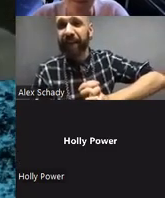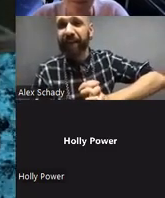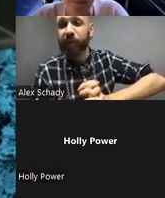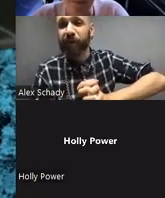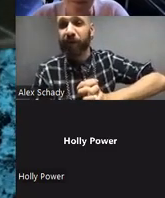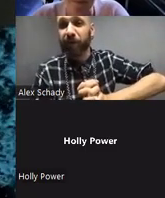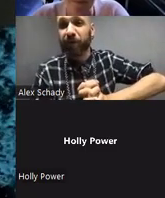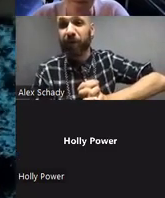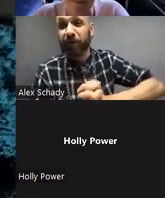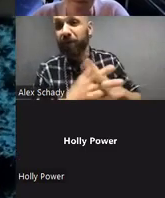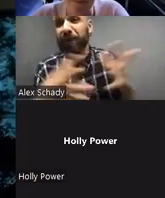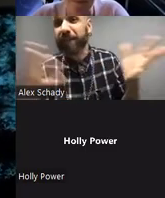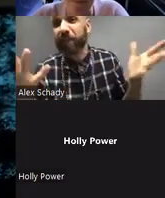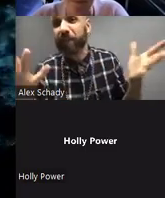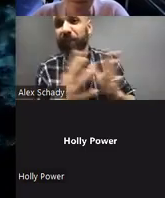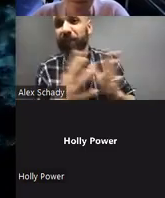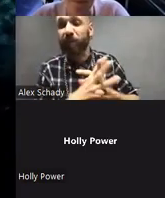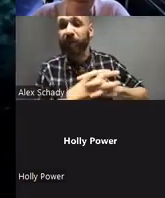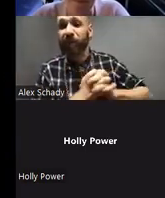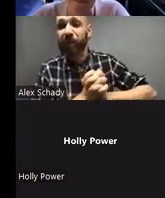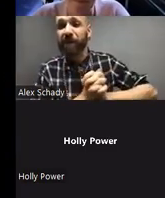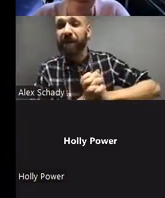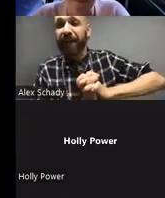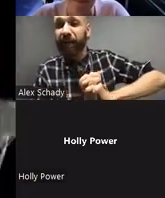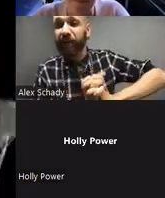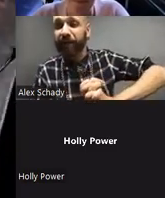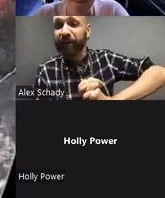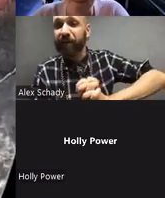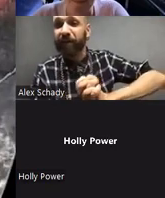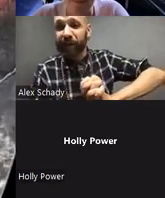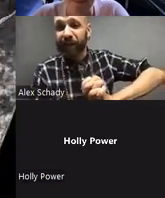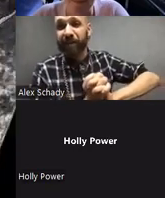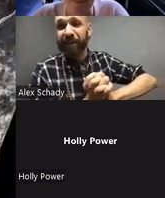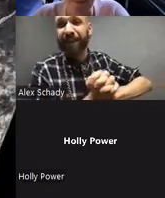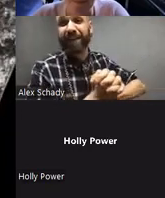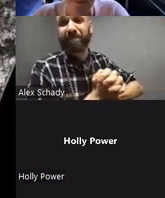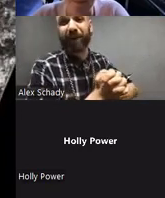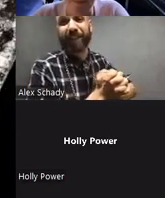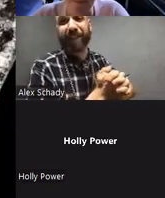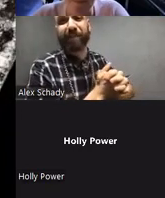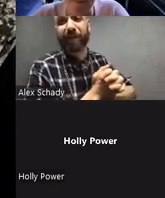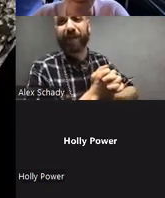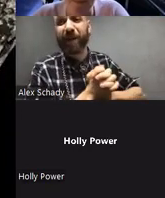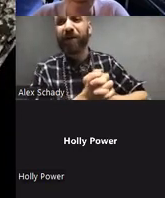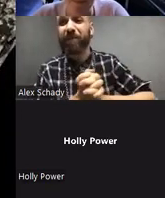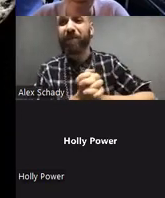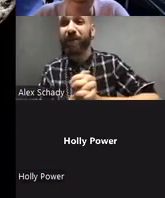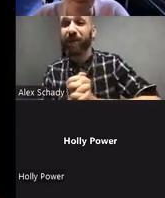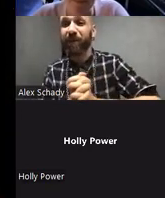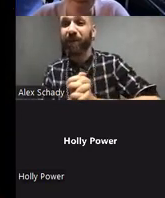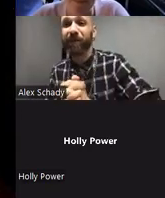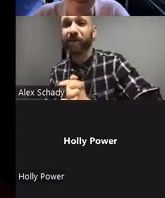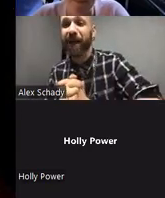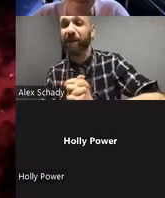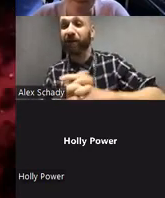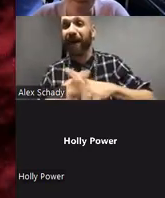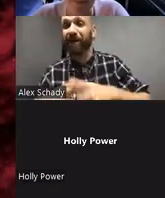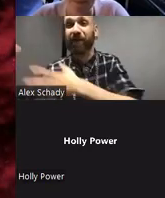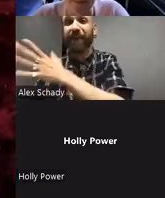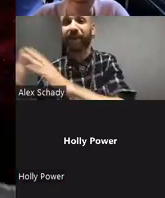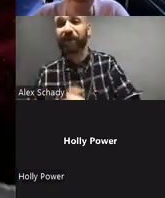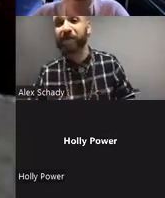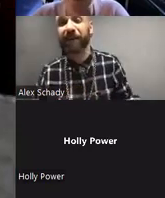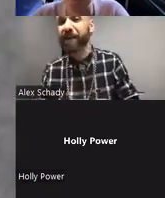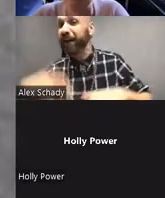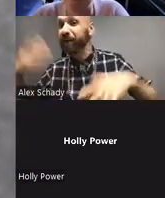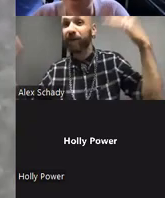building, they liked wandering through the studios just to see what the students were up to. And I'd often have to go and fish out participants who'd been talking to students for perhaps half an hour on the